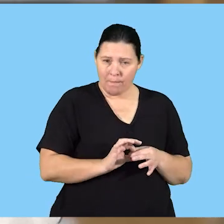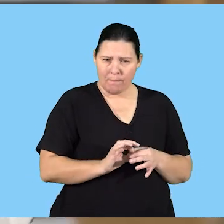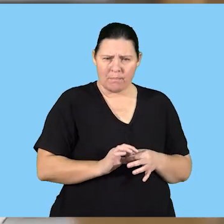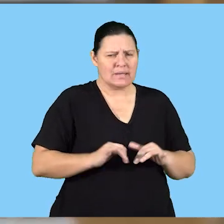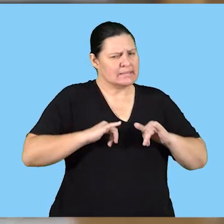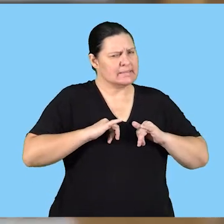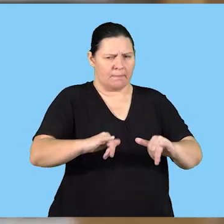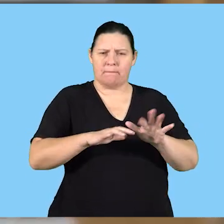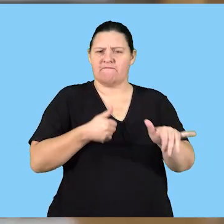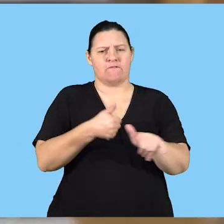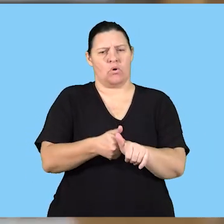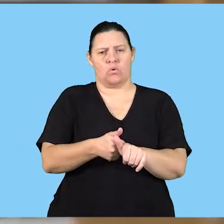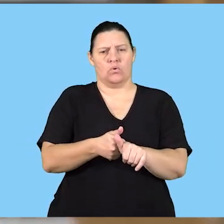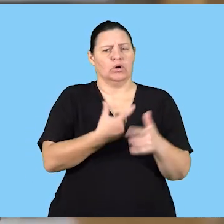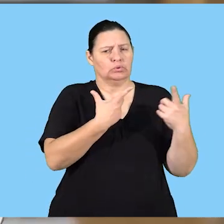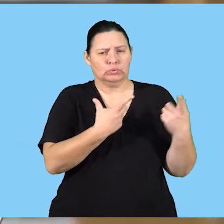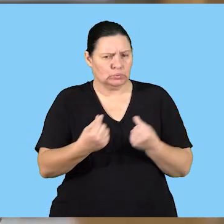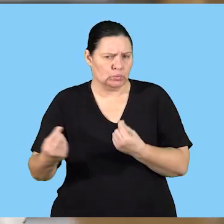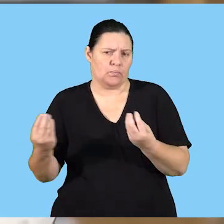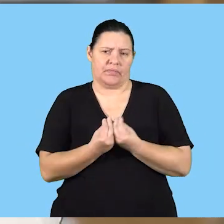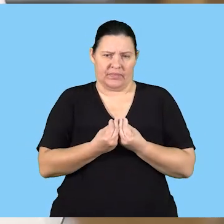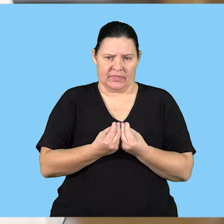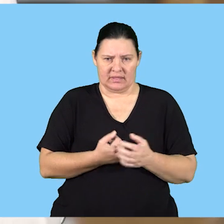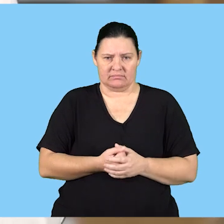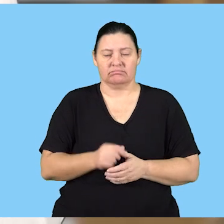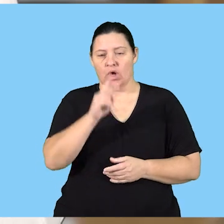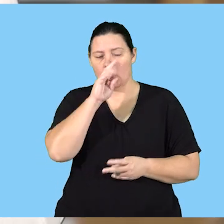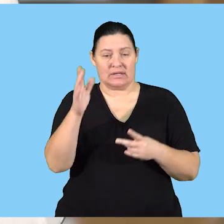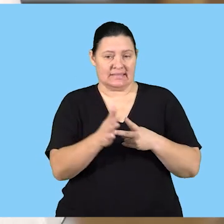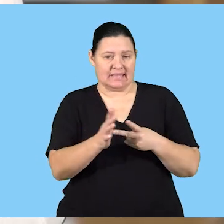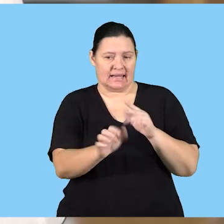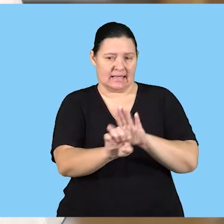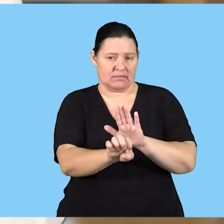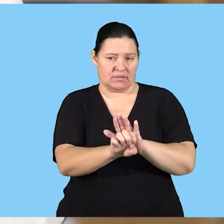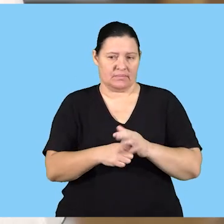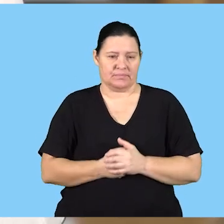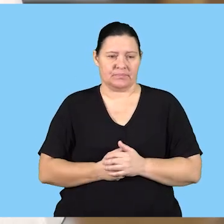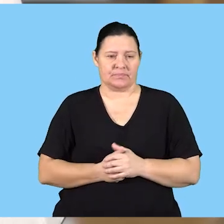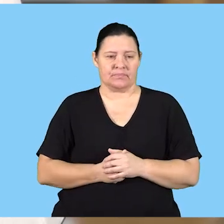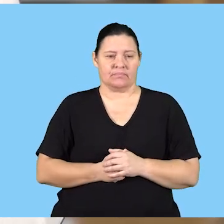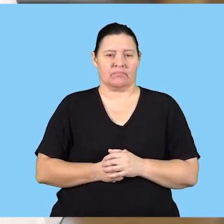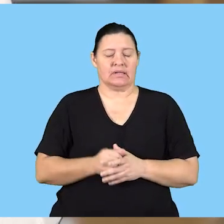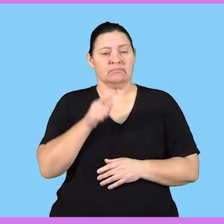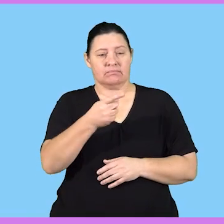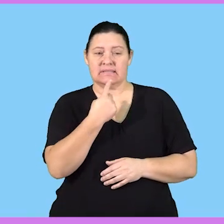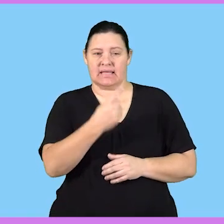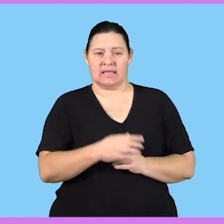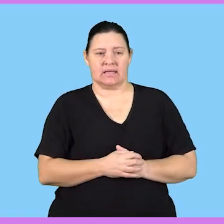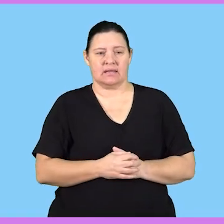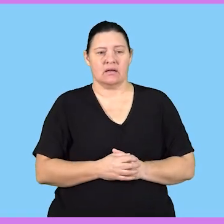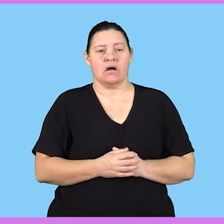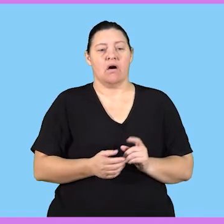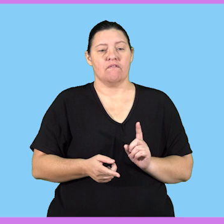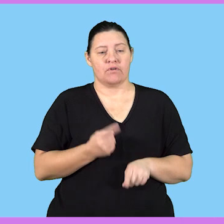at home to do the same. Right? Write down and follow the steps. Let's look at our second example. In this case, we